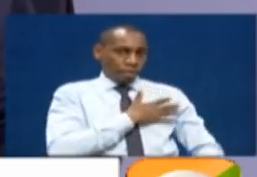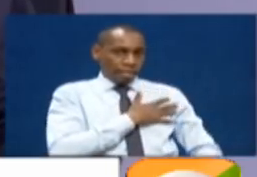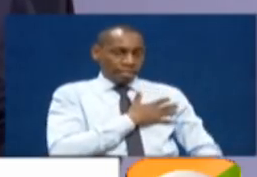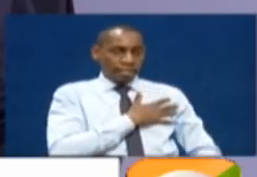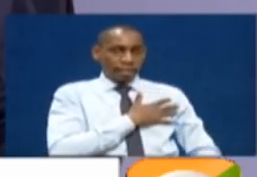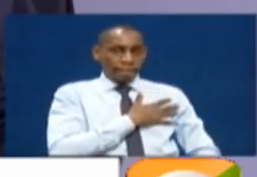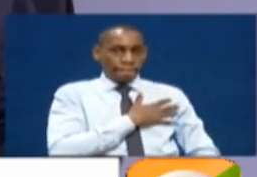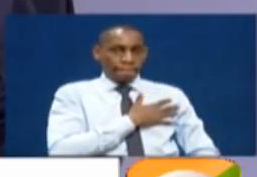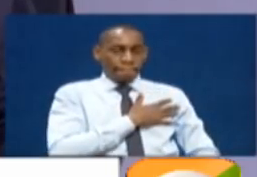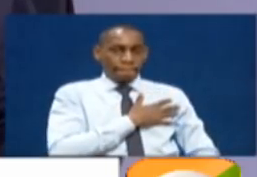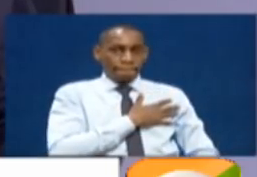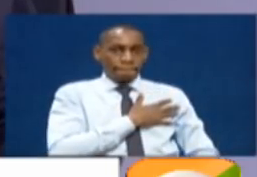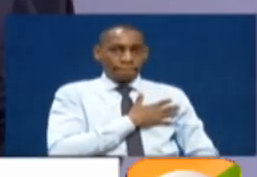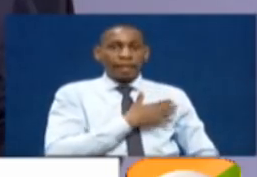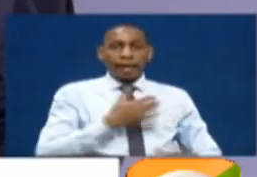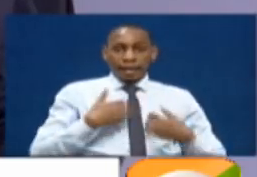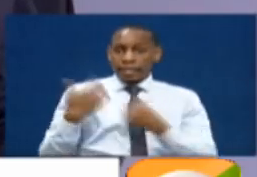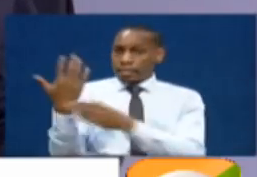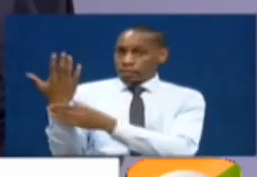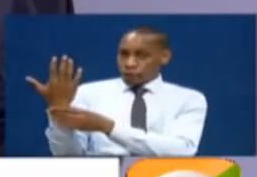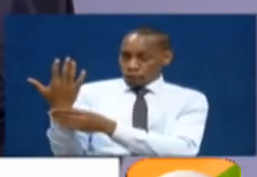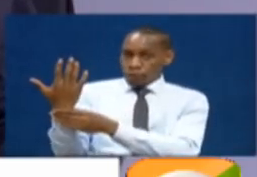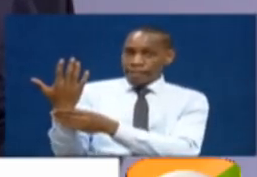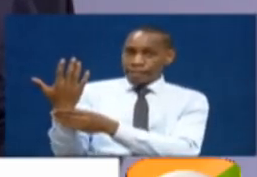blueprint. All right?